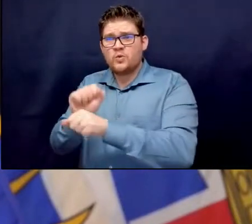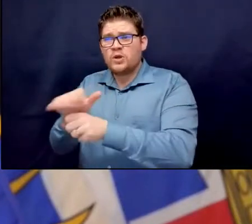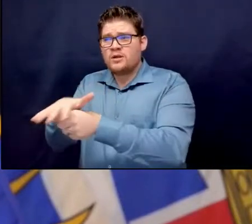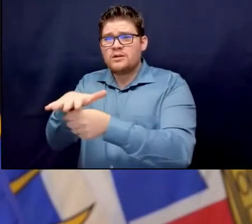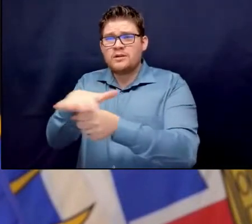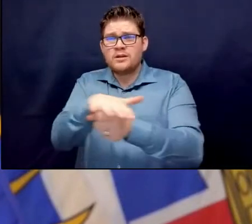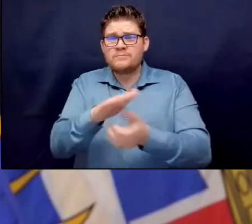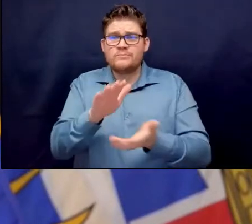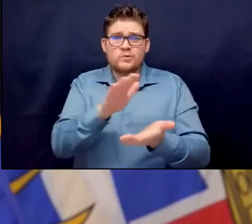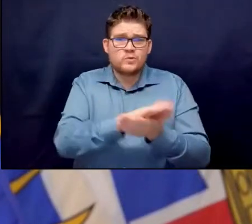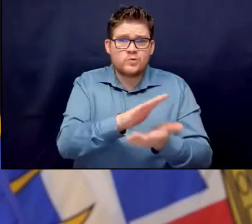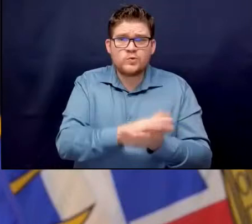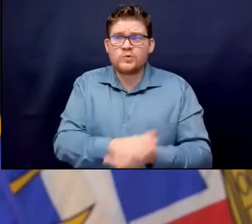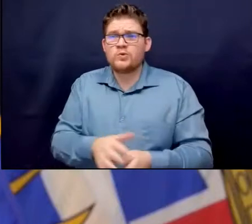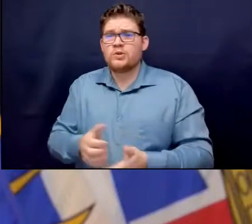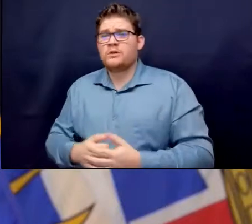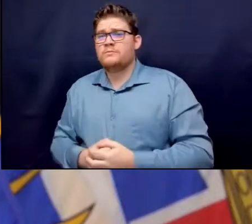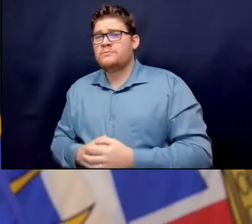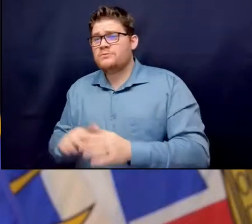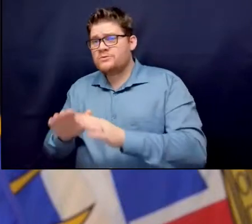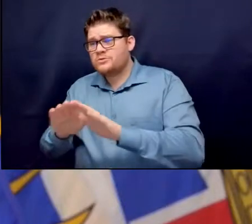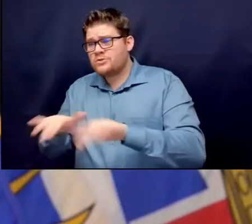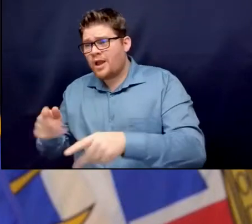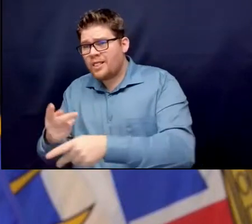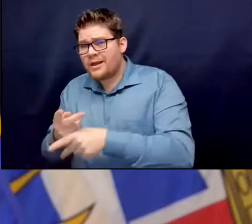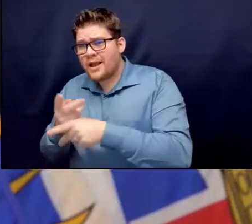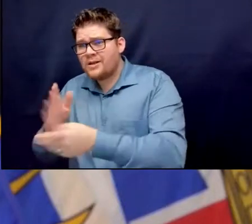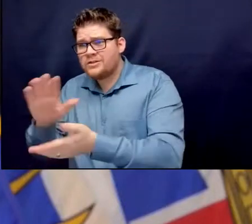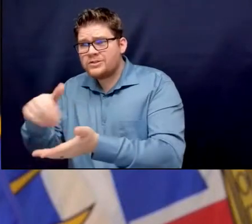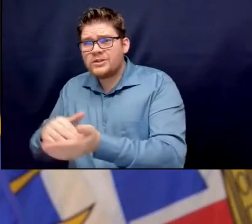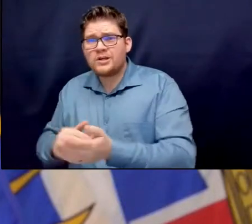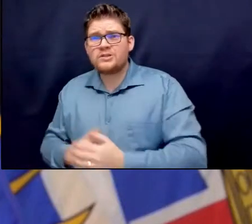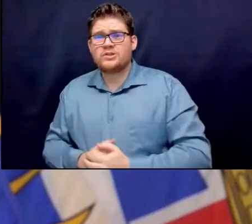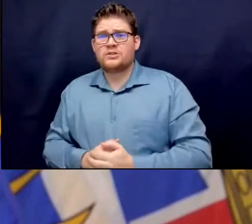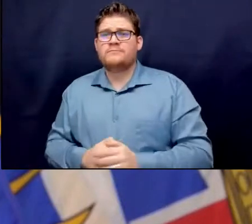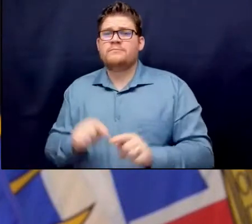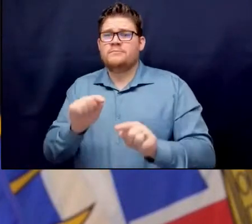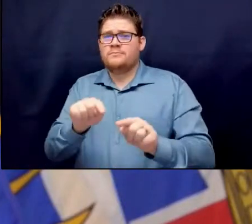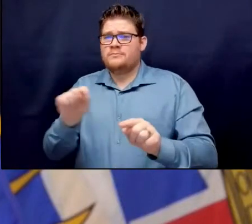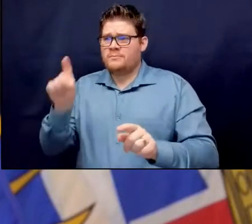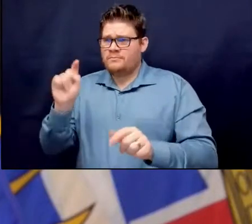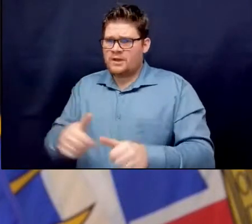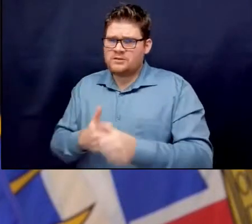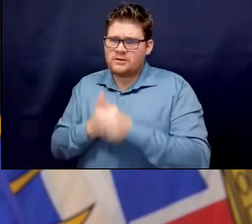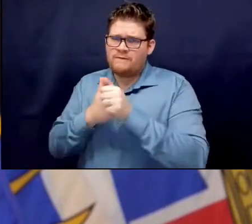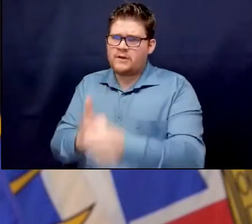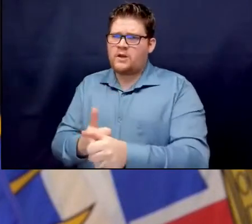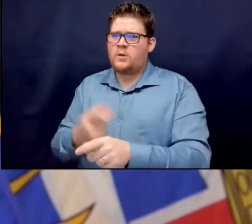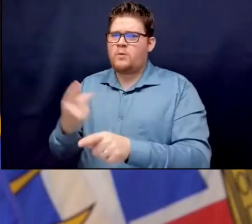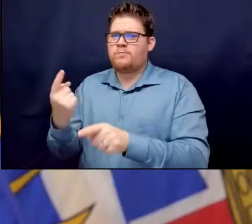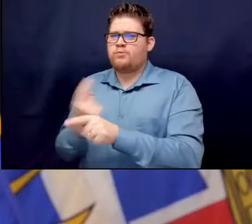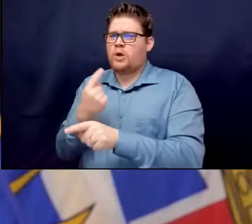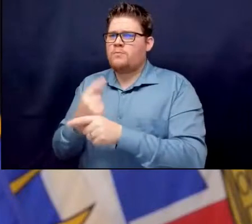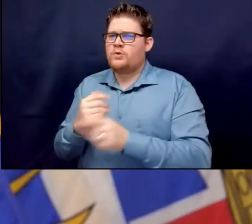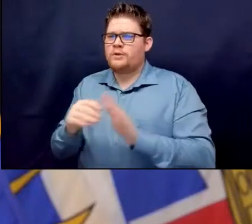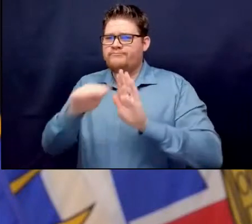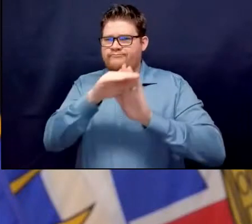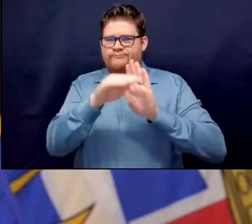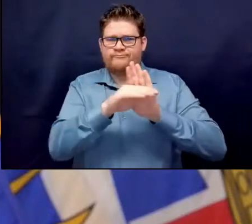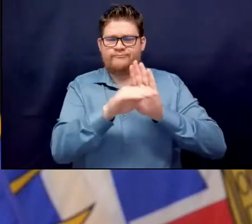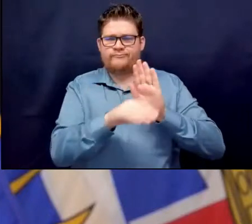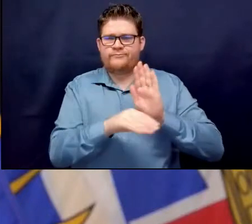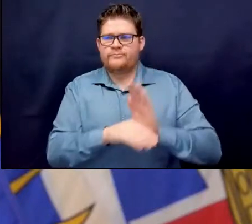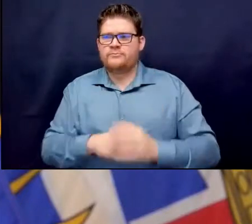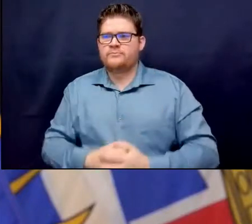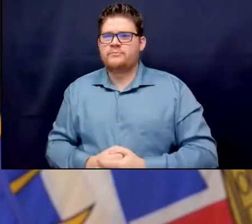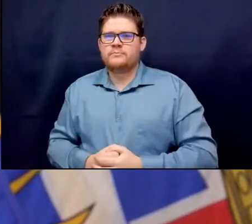childcare. If you develop symptoms and are high risk, or live or work in a high risk setting, then you do need to get